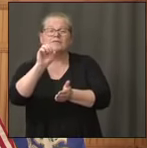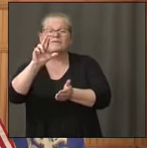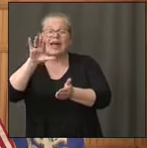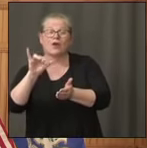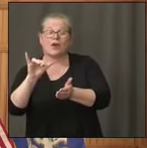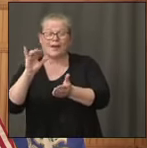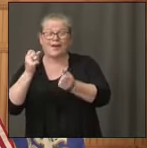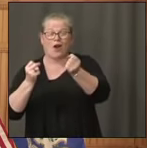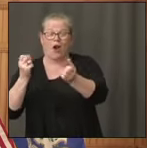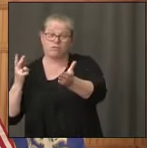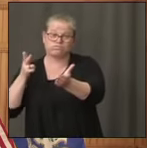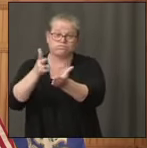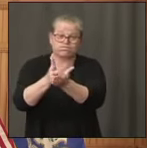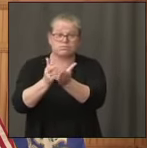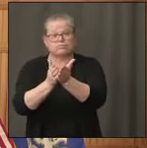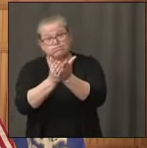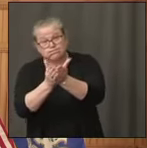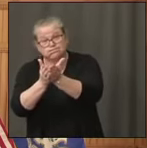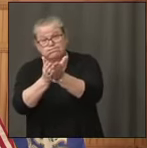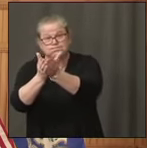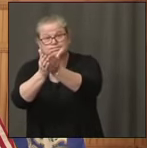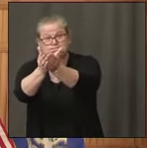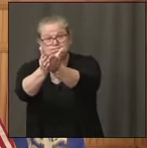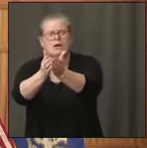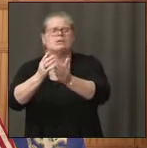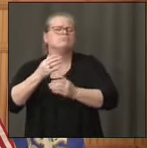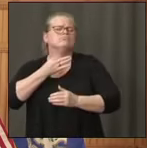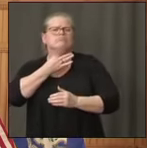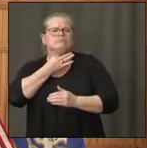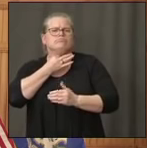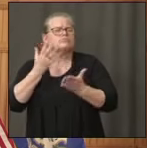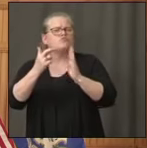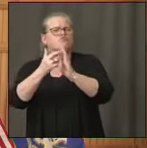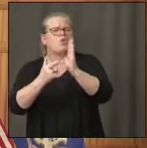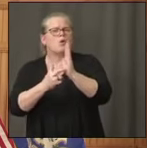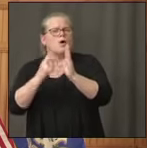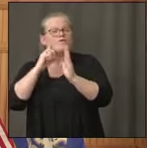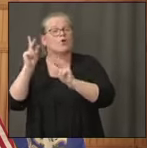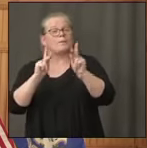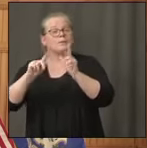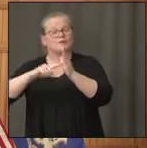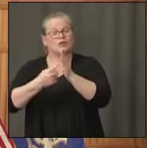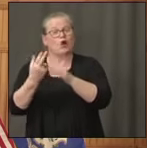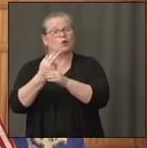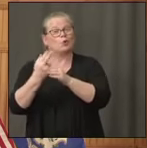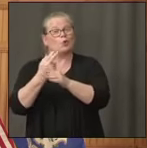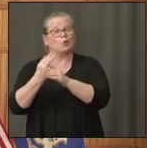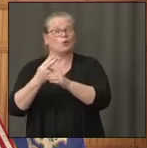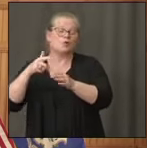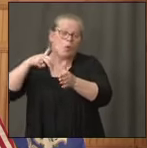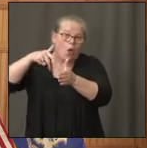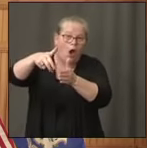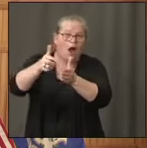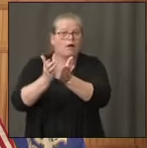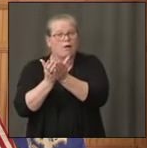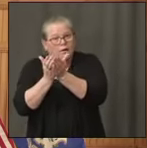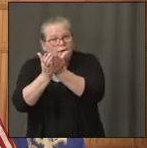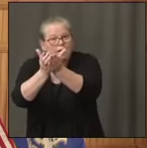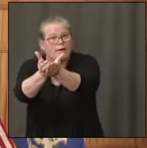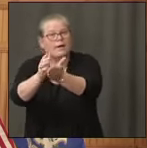restrictions are in place for ferries, particularly as more people start taking them, such as any restrictions on percentage of